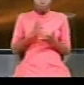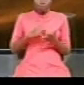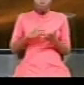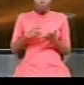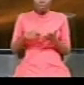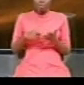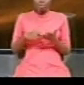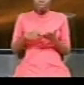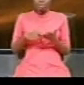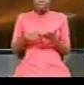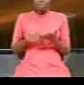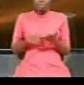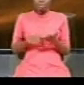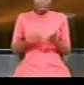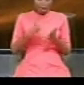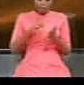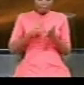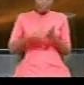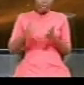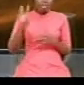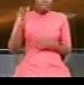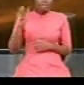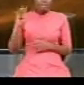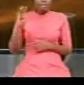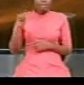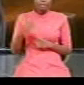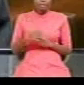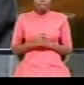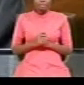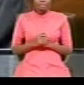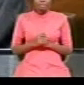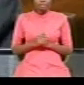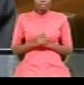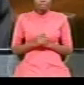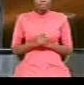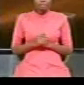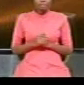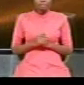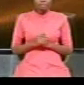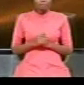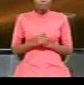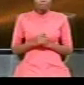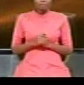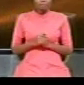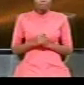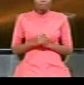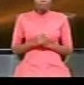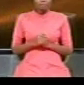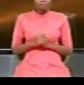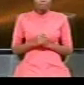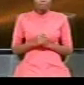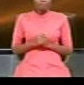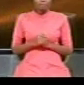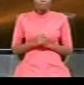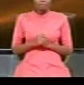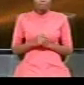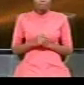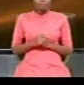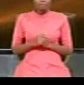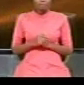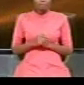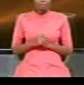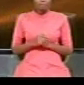reading from verse 14. James chapter 3, verse